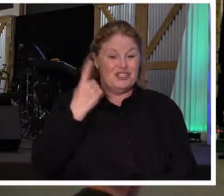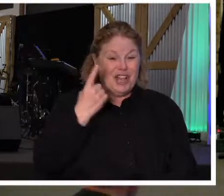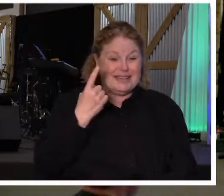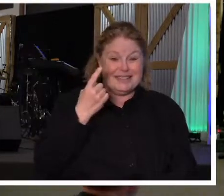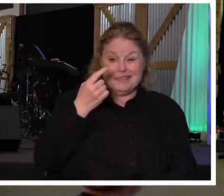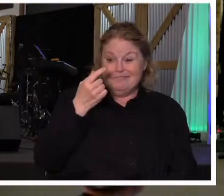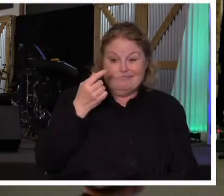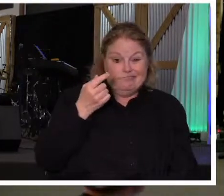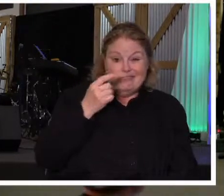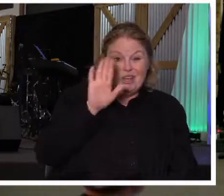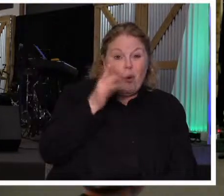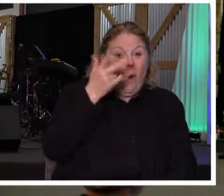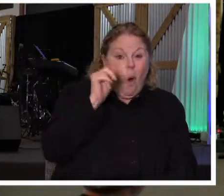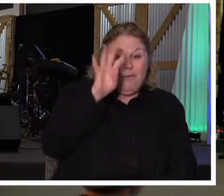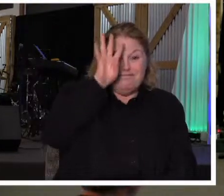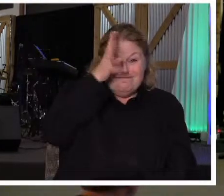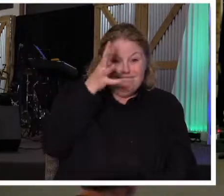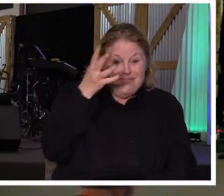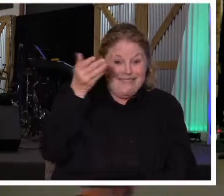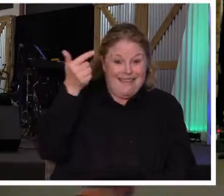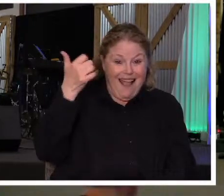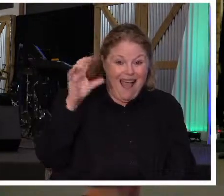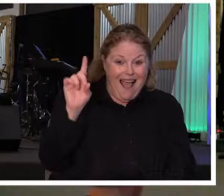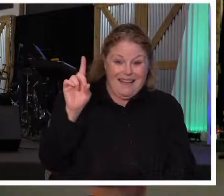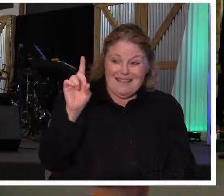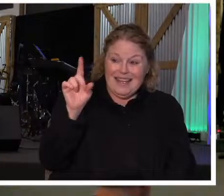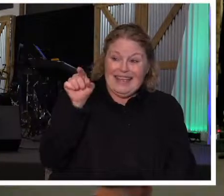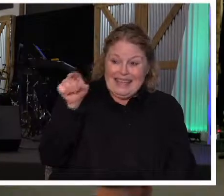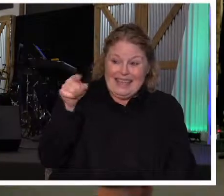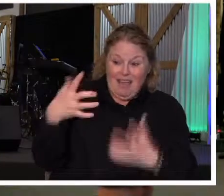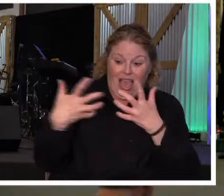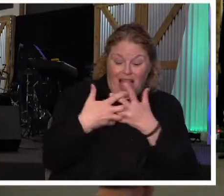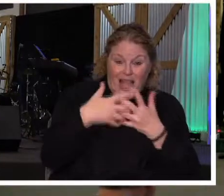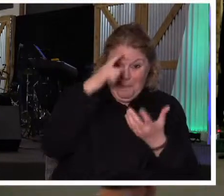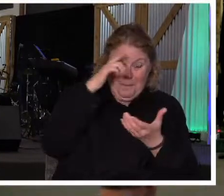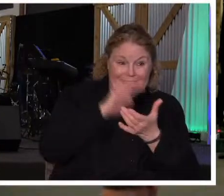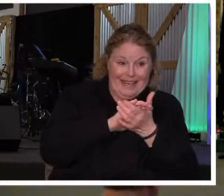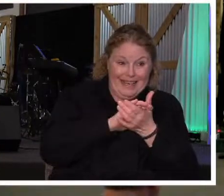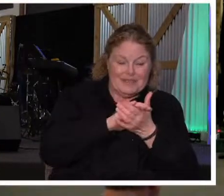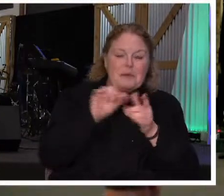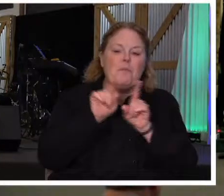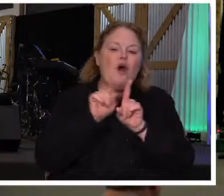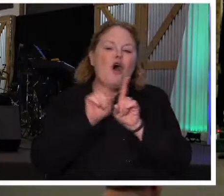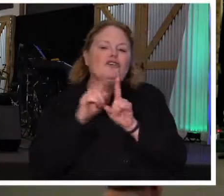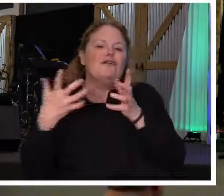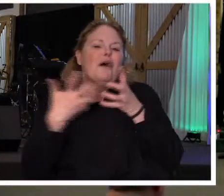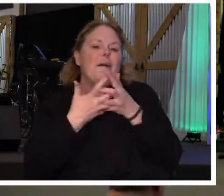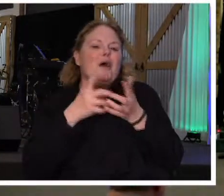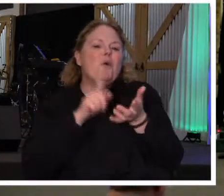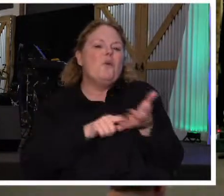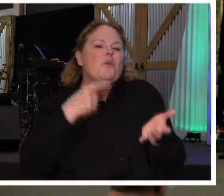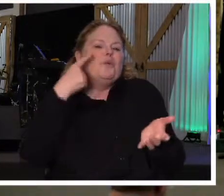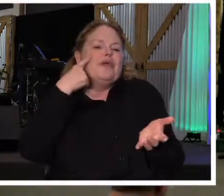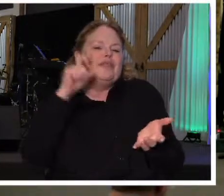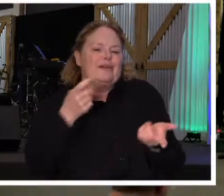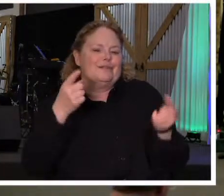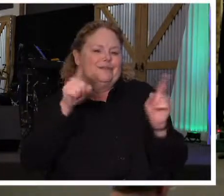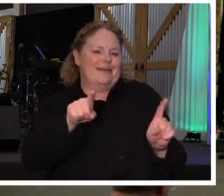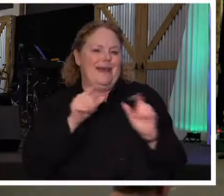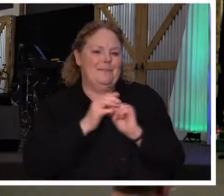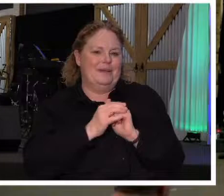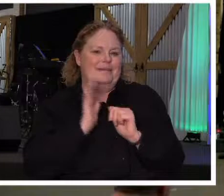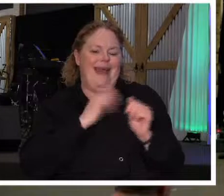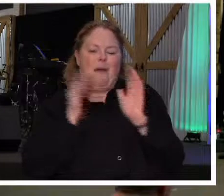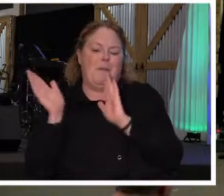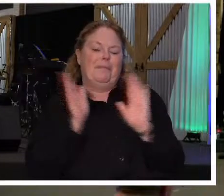fits into a pattern of our pre-existing beliefs, but he then fits into our agendas. He then fits into our